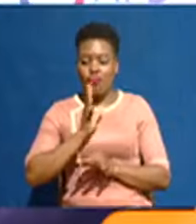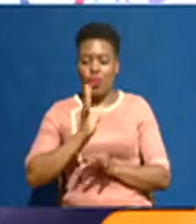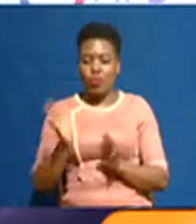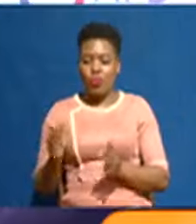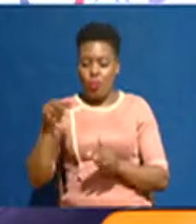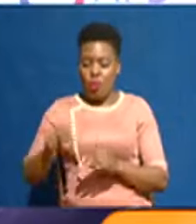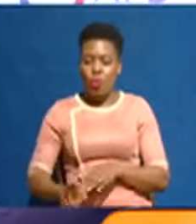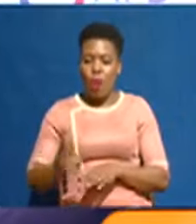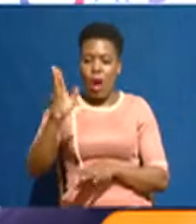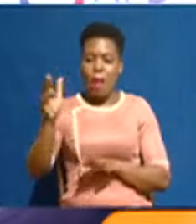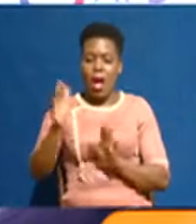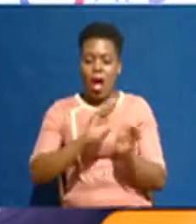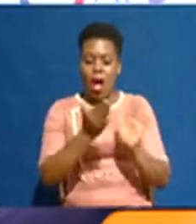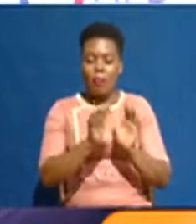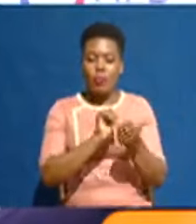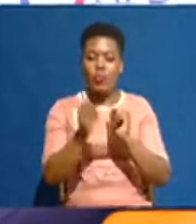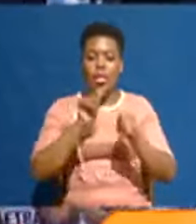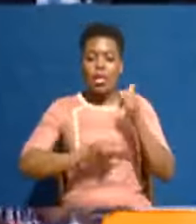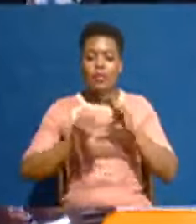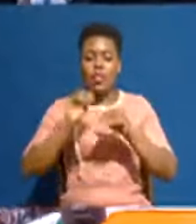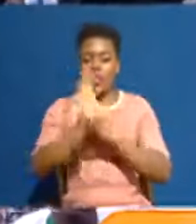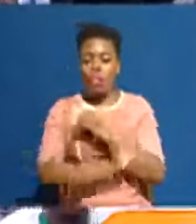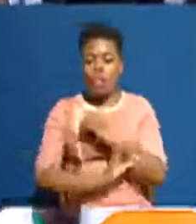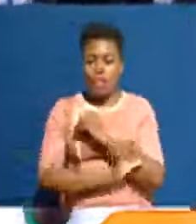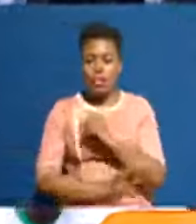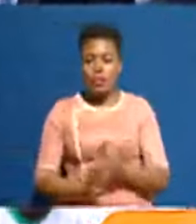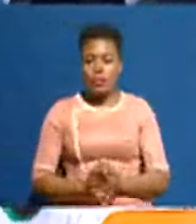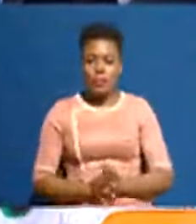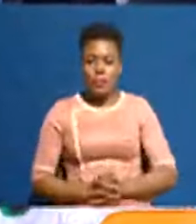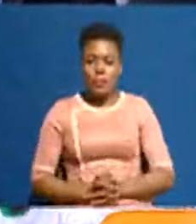of sporting activities in this country.